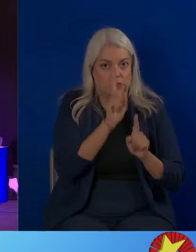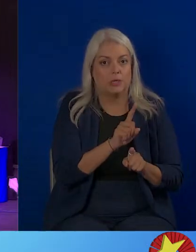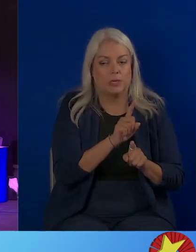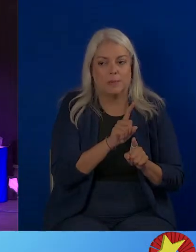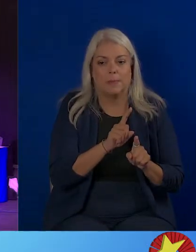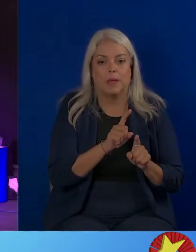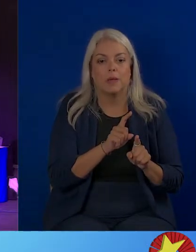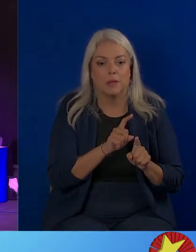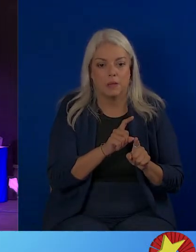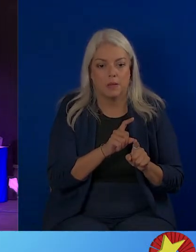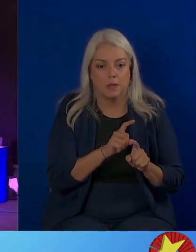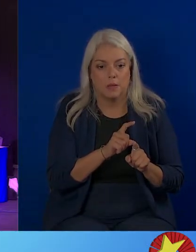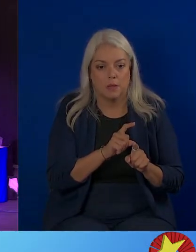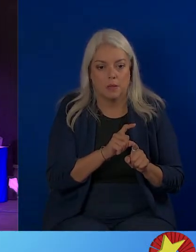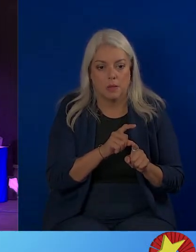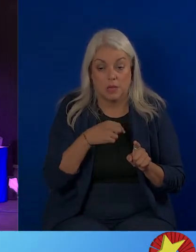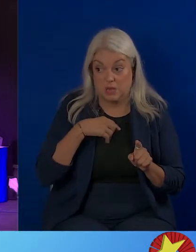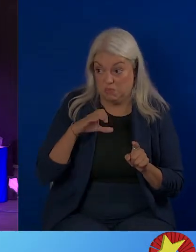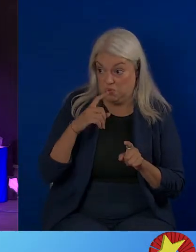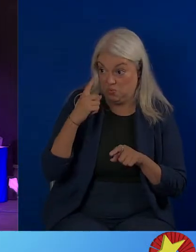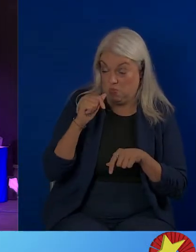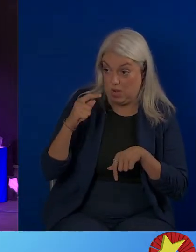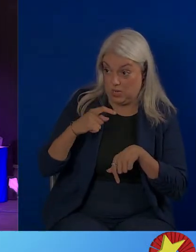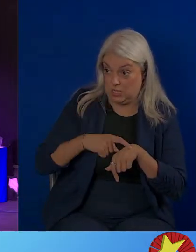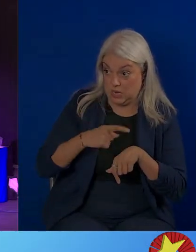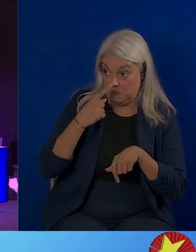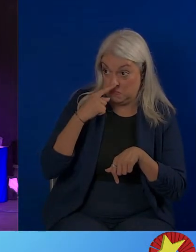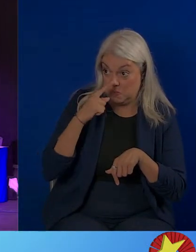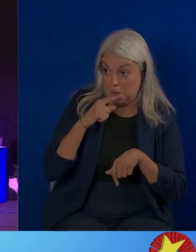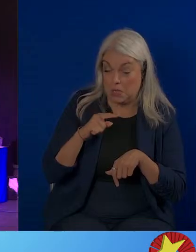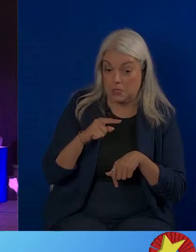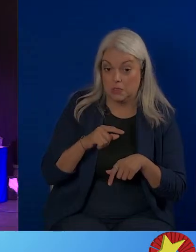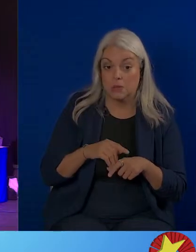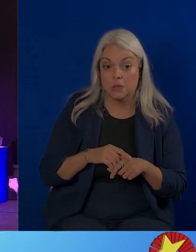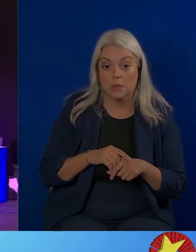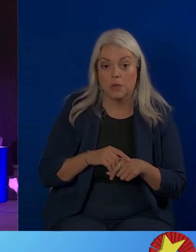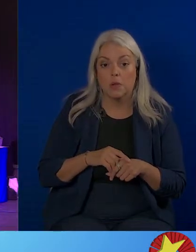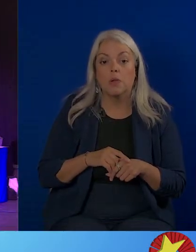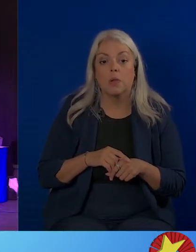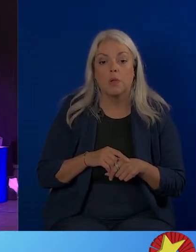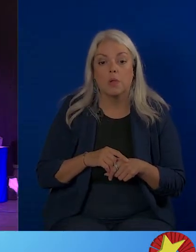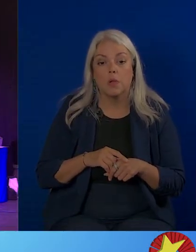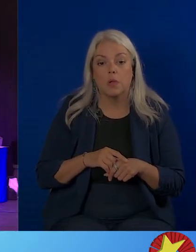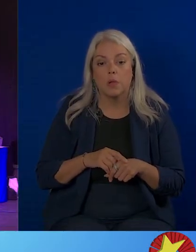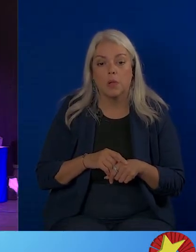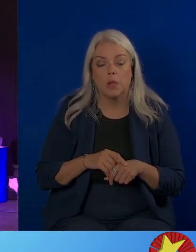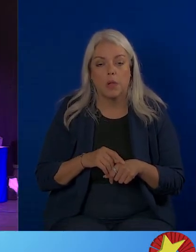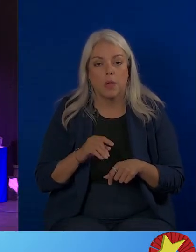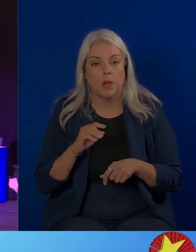that. So if you want to do them, can we do them one at a time? This is,